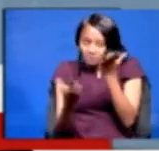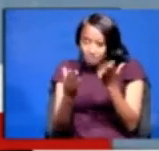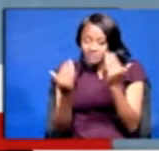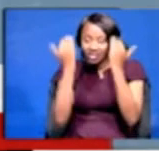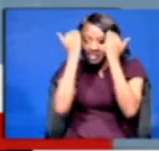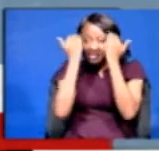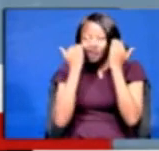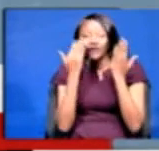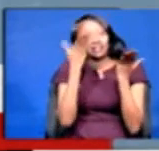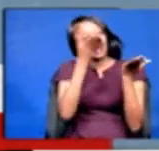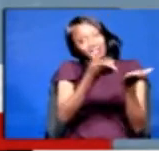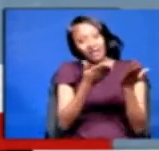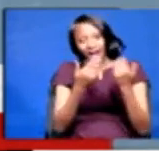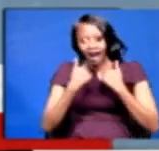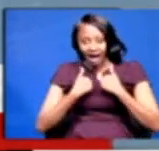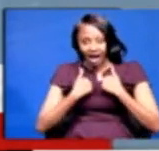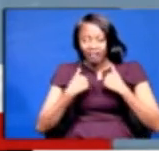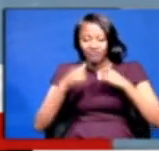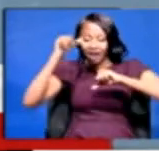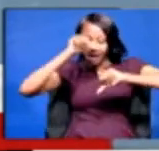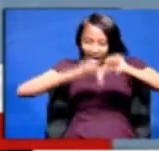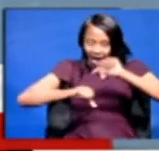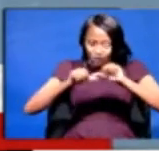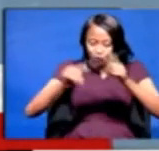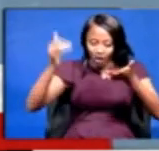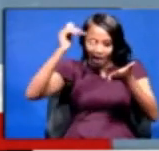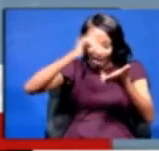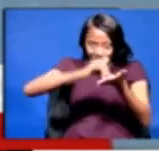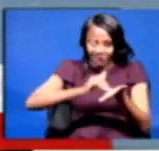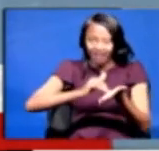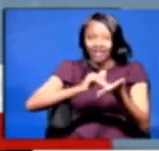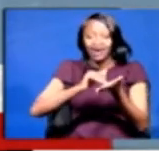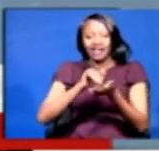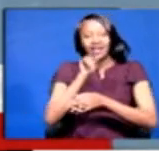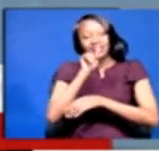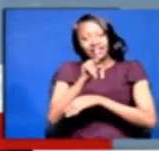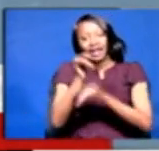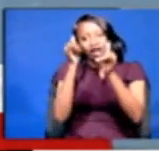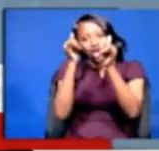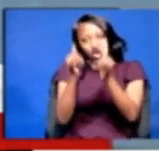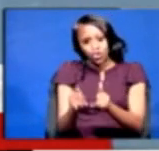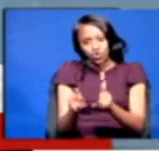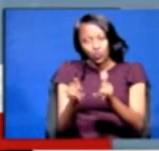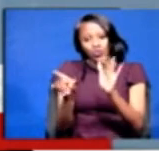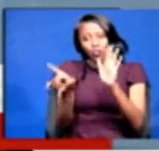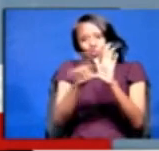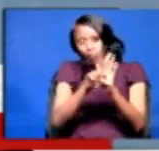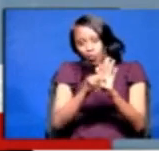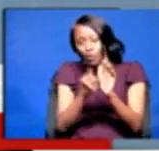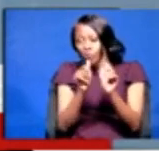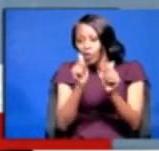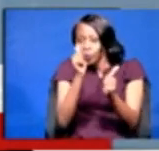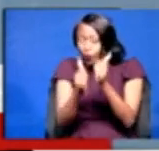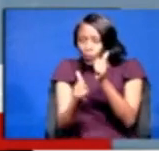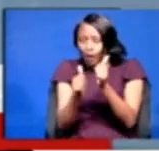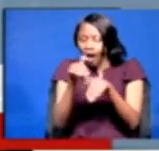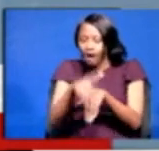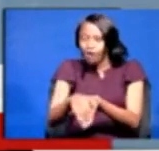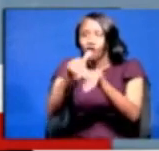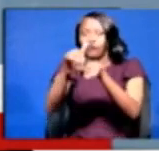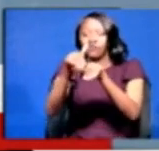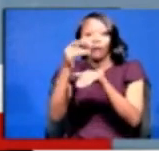there to relook or look into the new legislation, whether it conforms probably